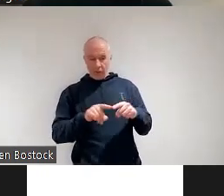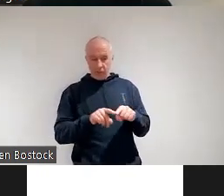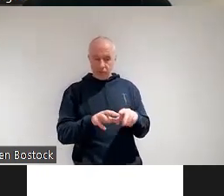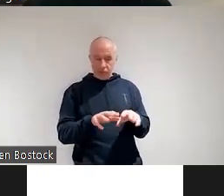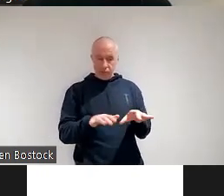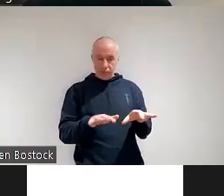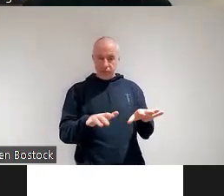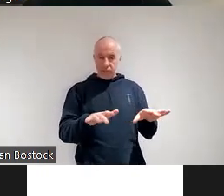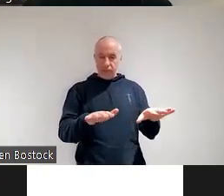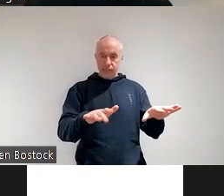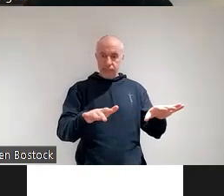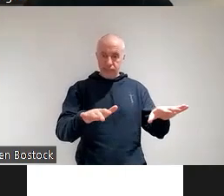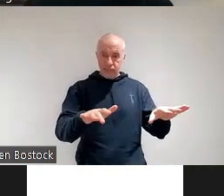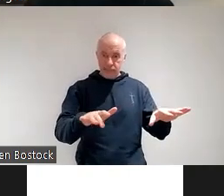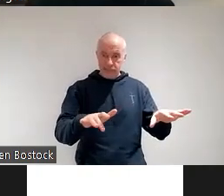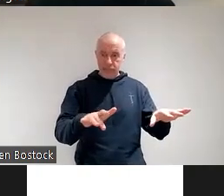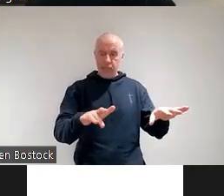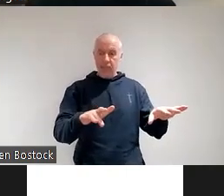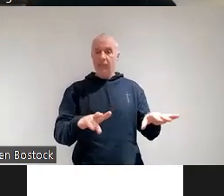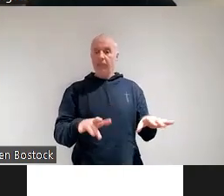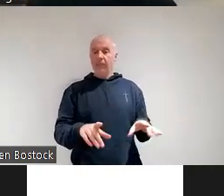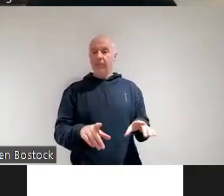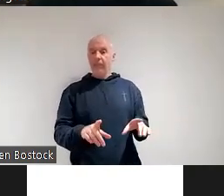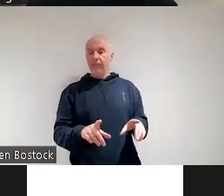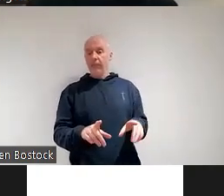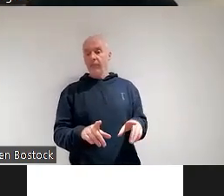which is a